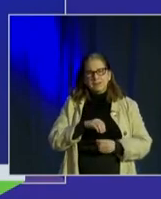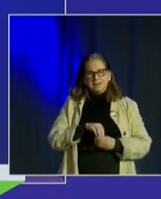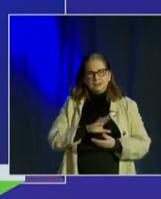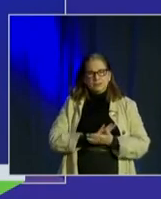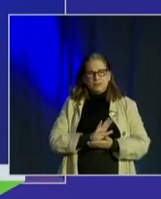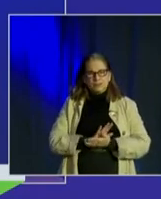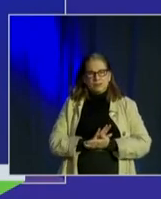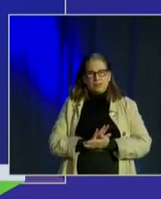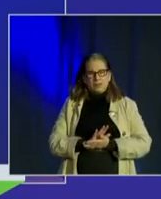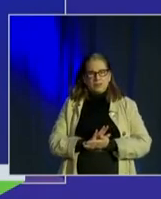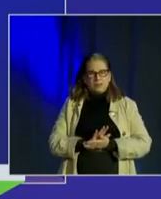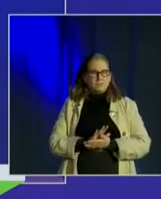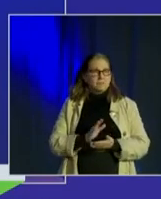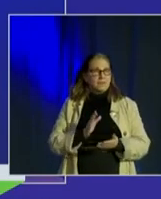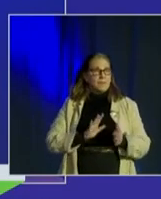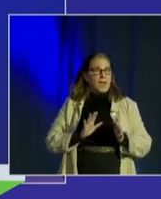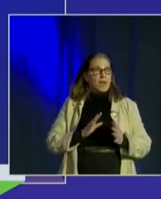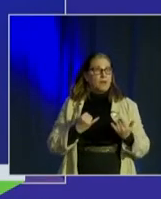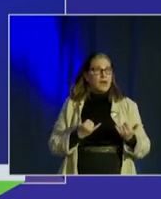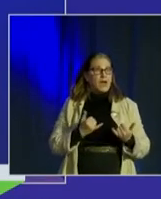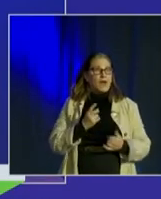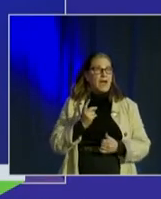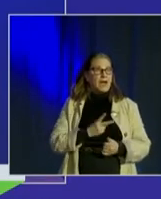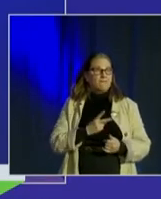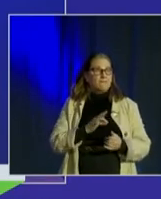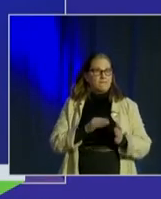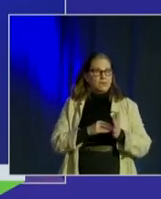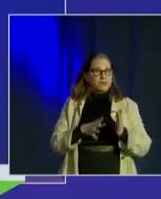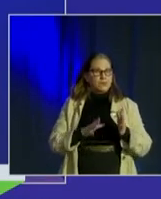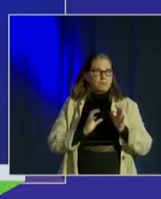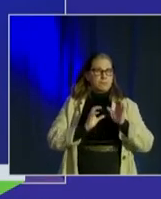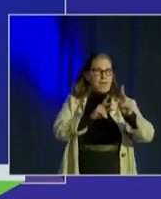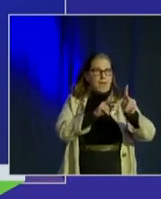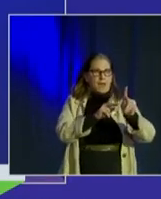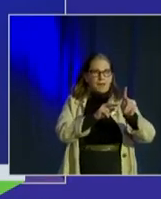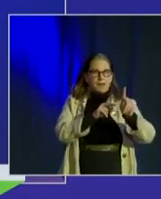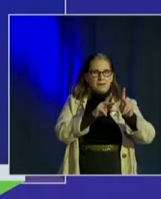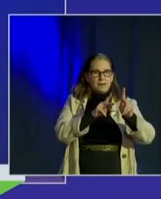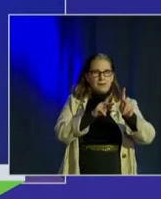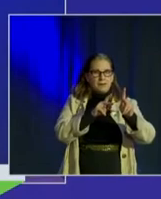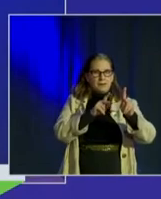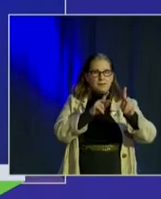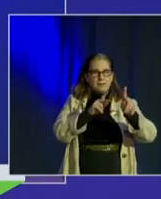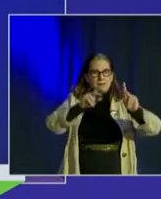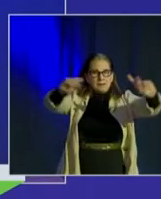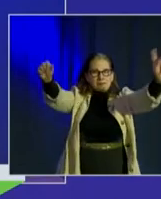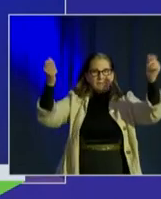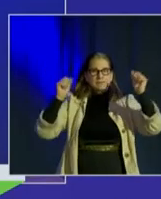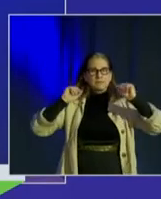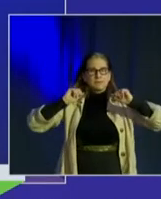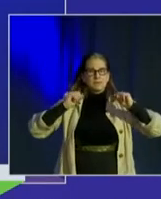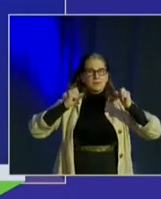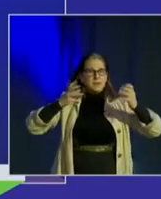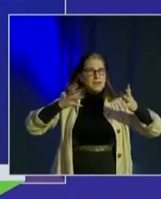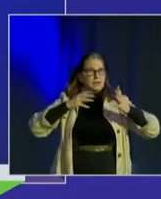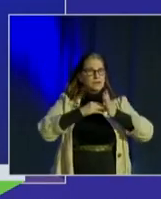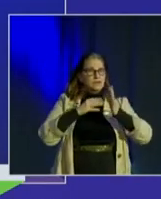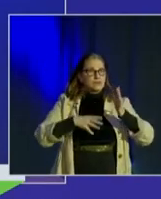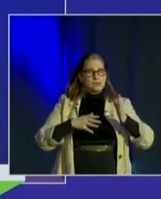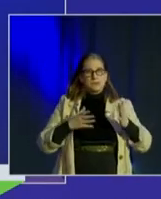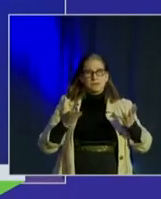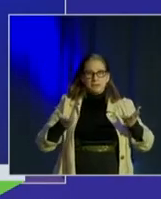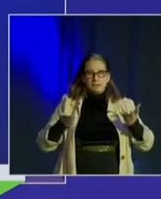how much DCPS has. The other half are going to public charter